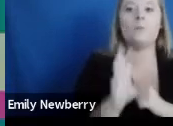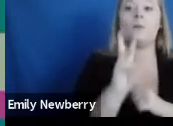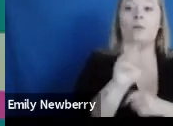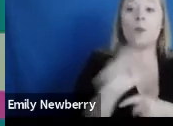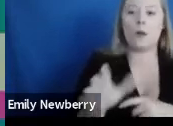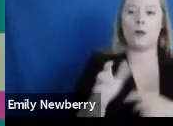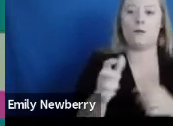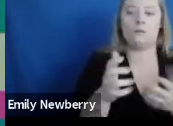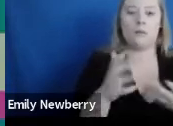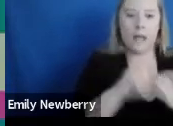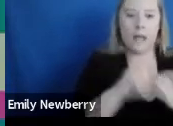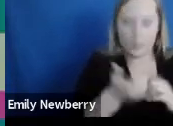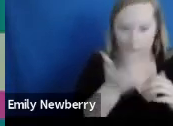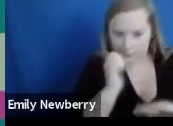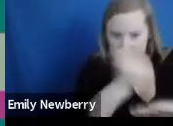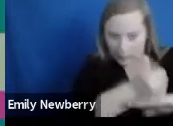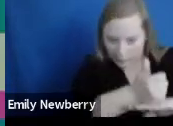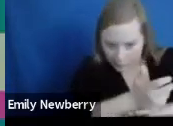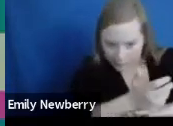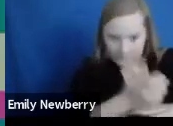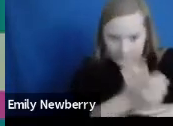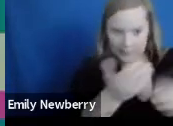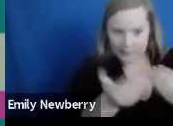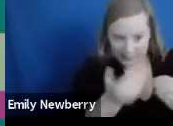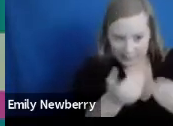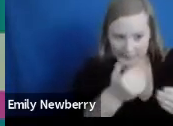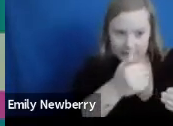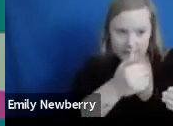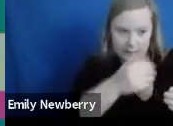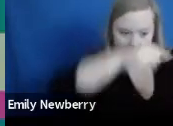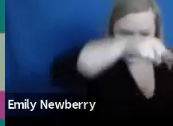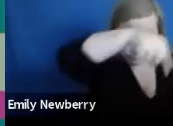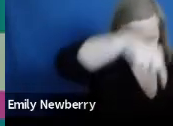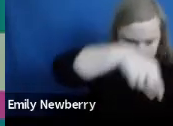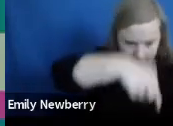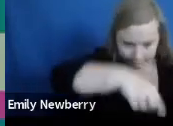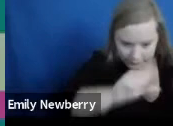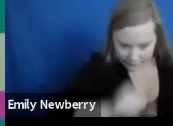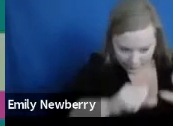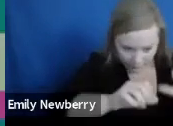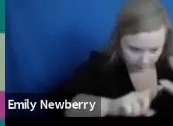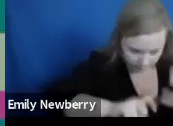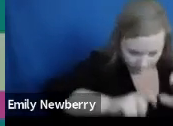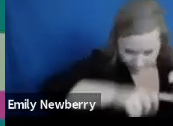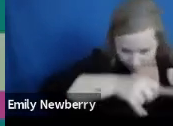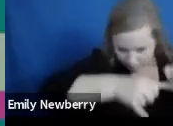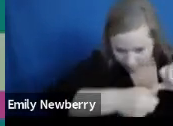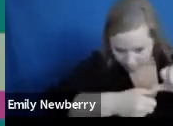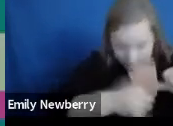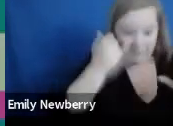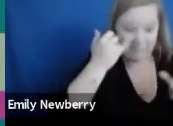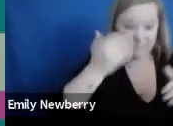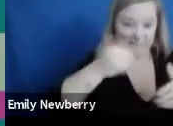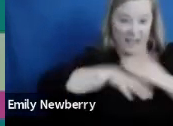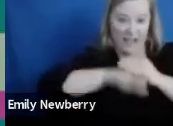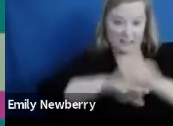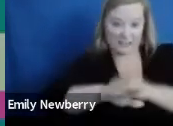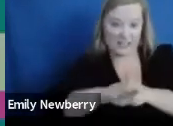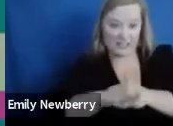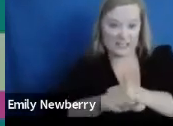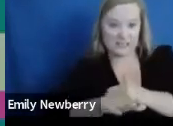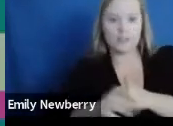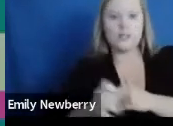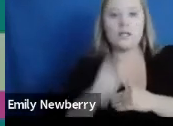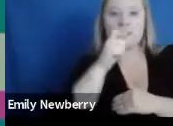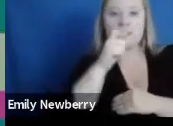You know, we want to make sure it's easy to get instrumentation down into there. Also access to the wells. So, you know, it doesn't necessarily have to be right next